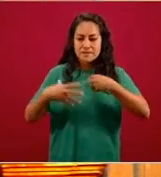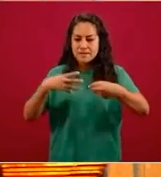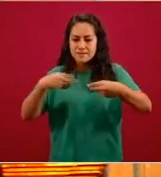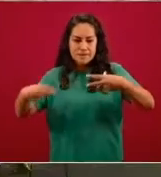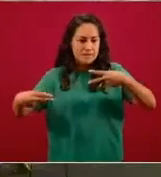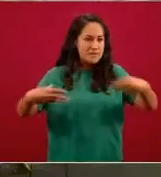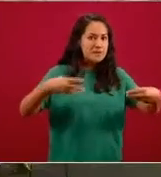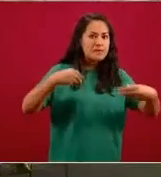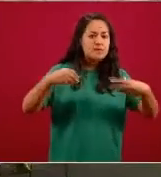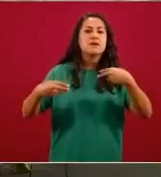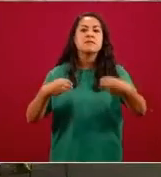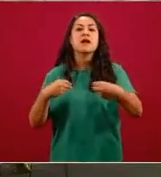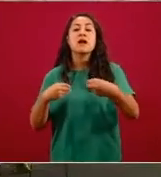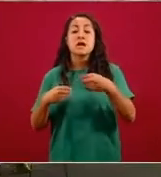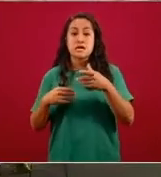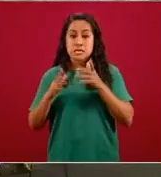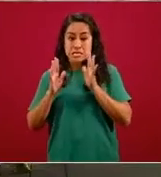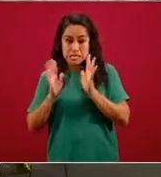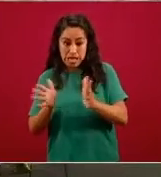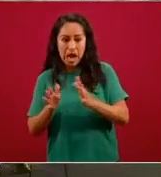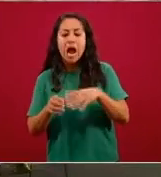curve,